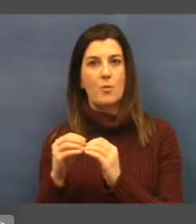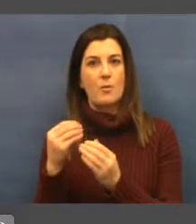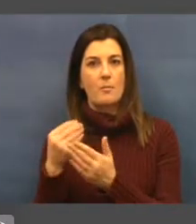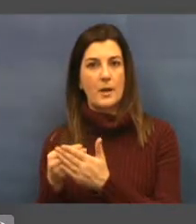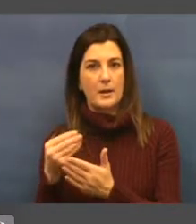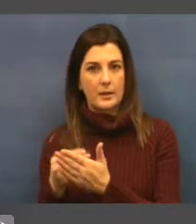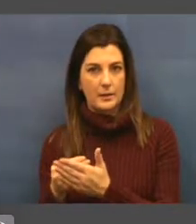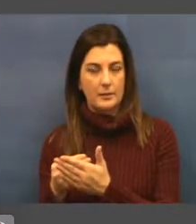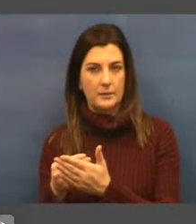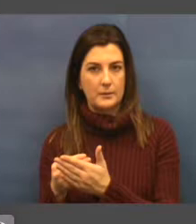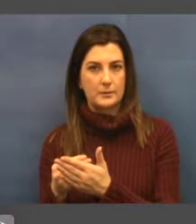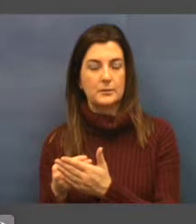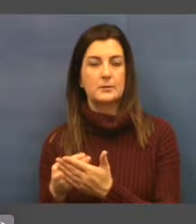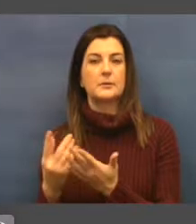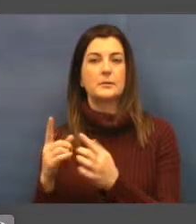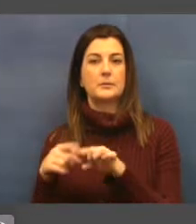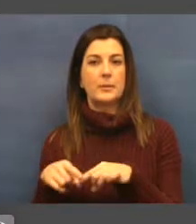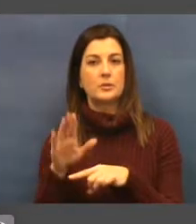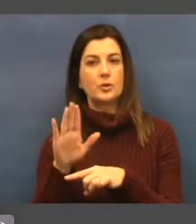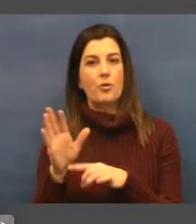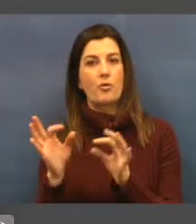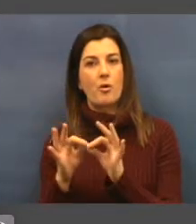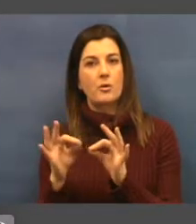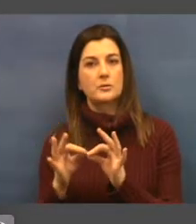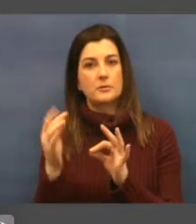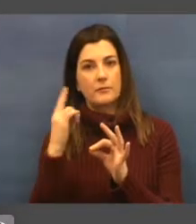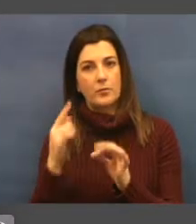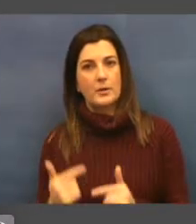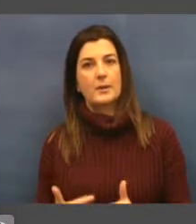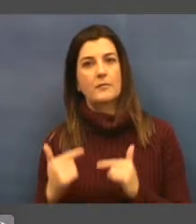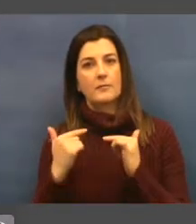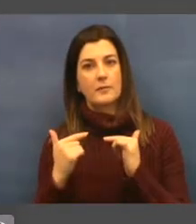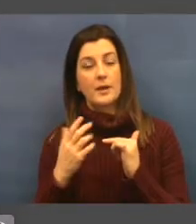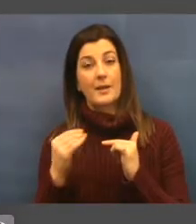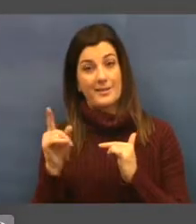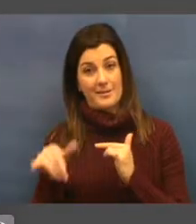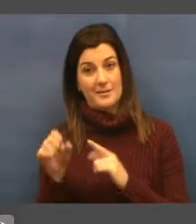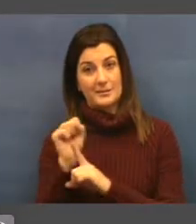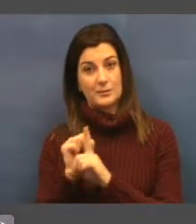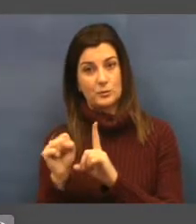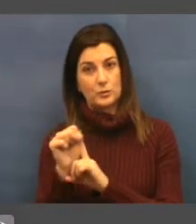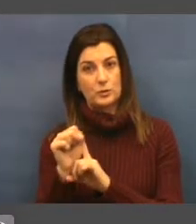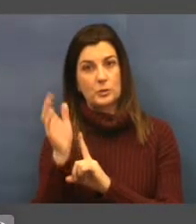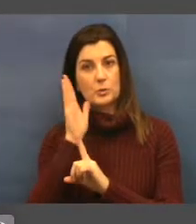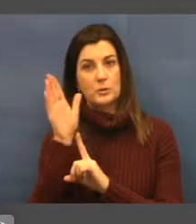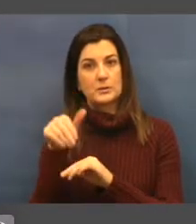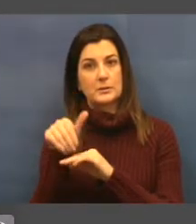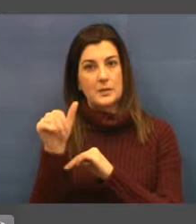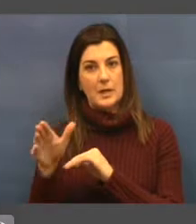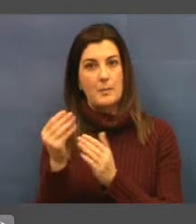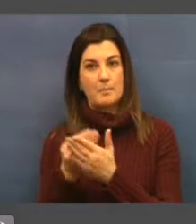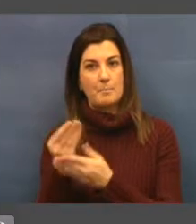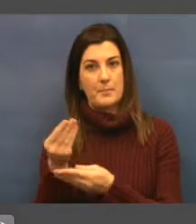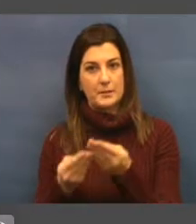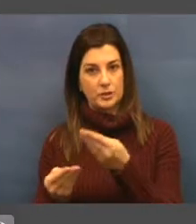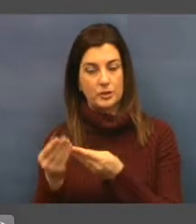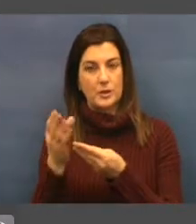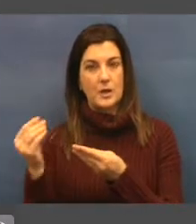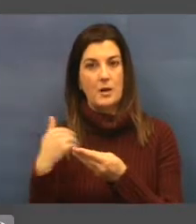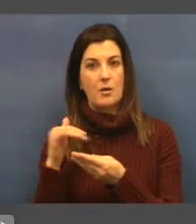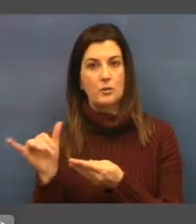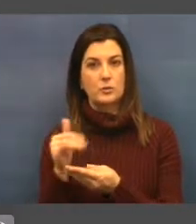funds based on your cost of living, and in that case you would submit a budget and also evidence